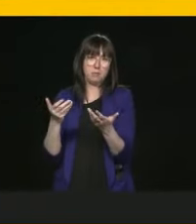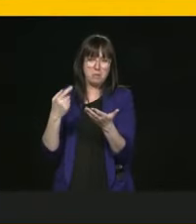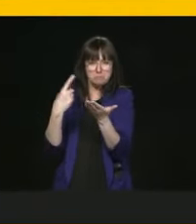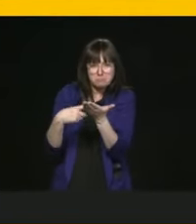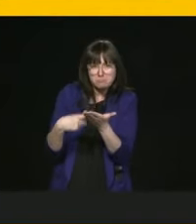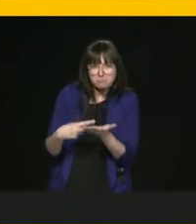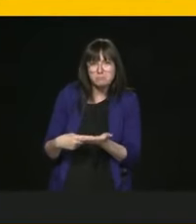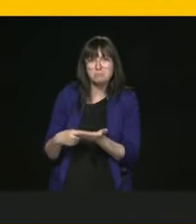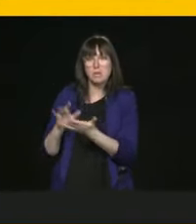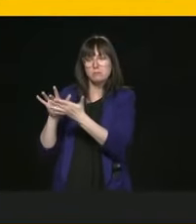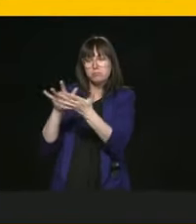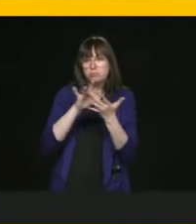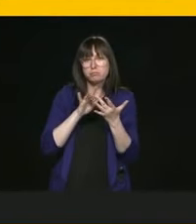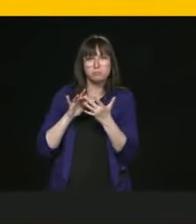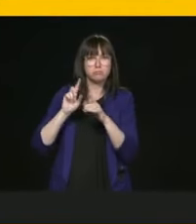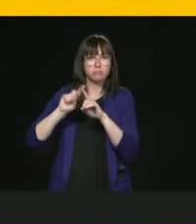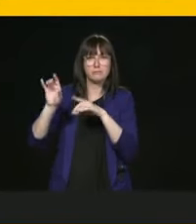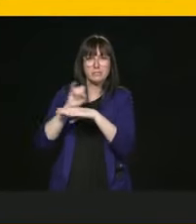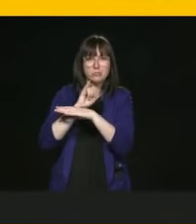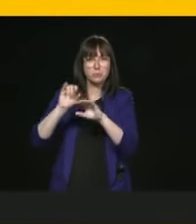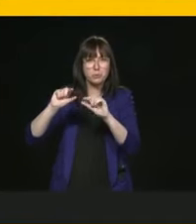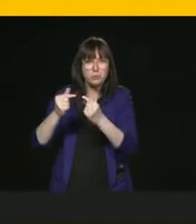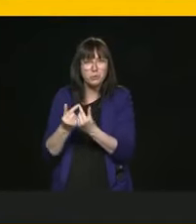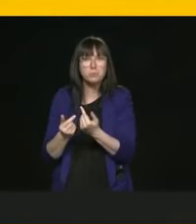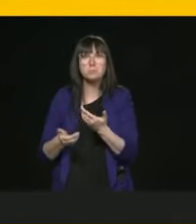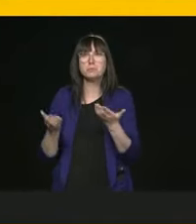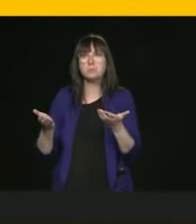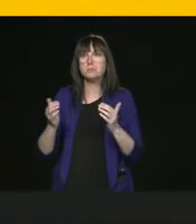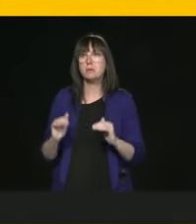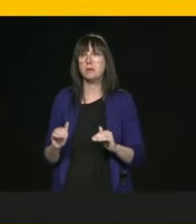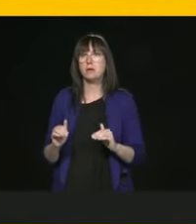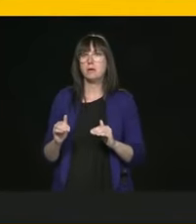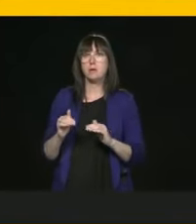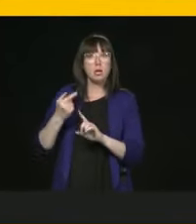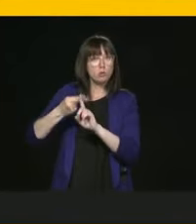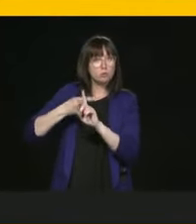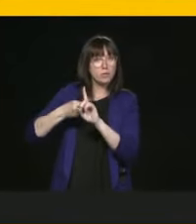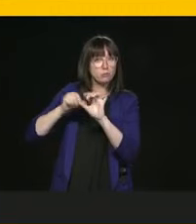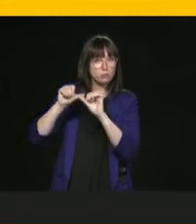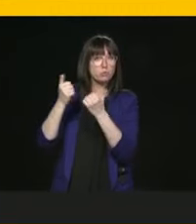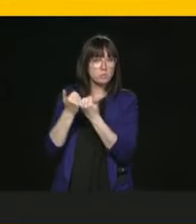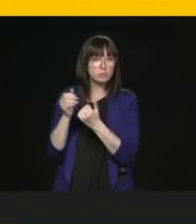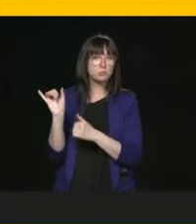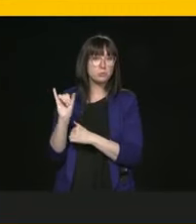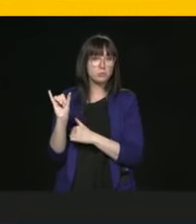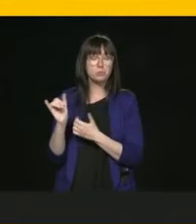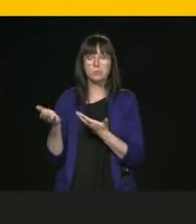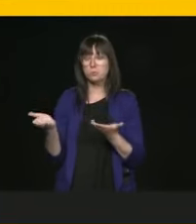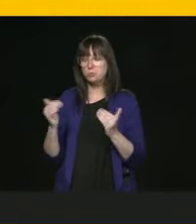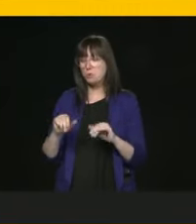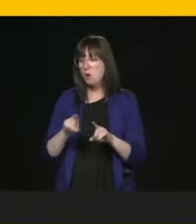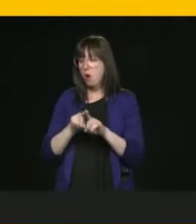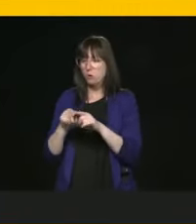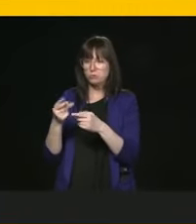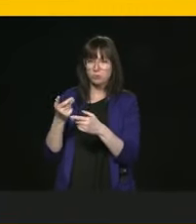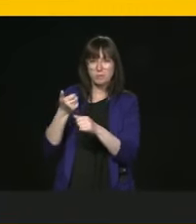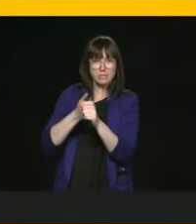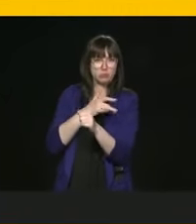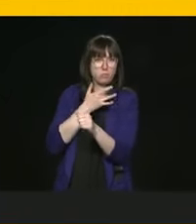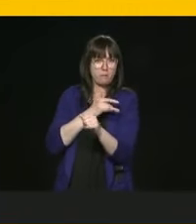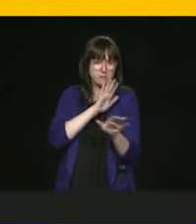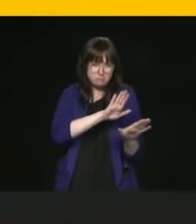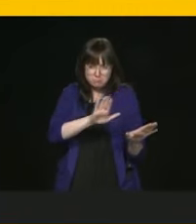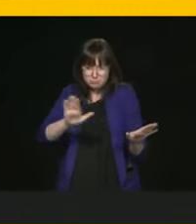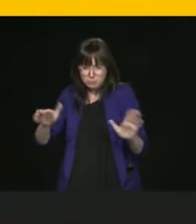to various industry groups and renters associations, as well as looking at the provinces.